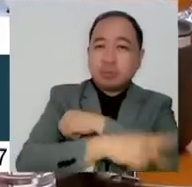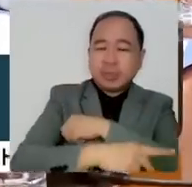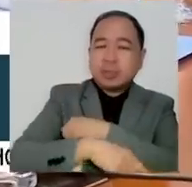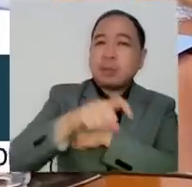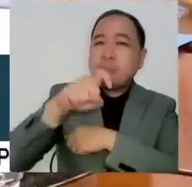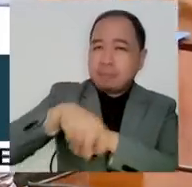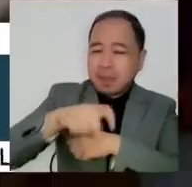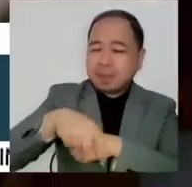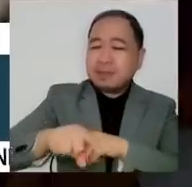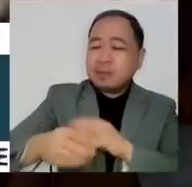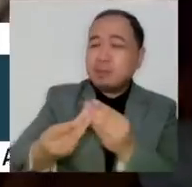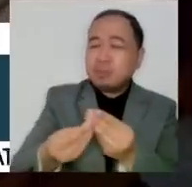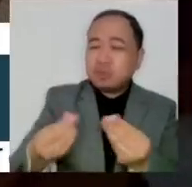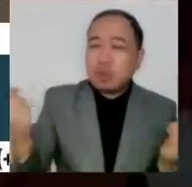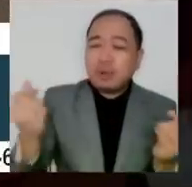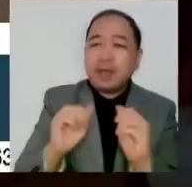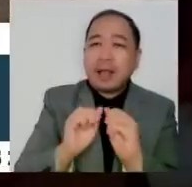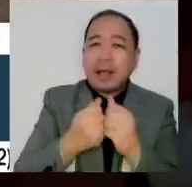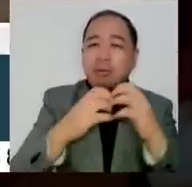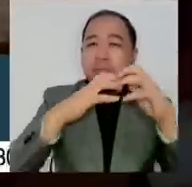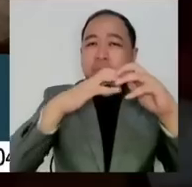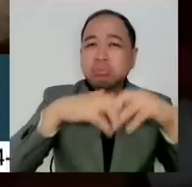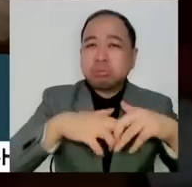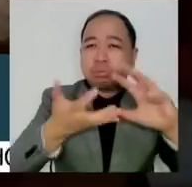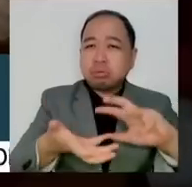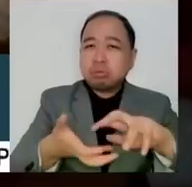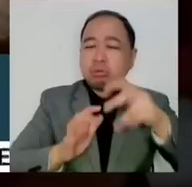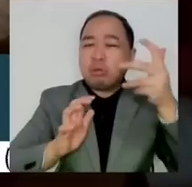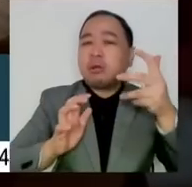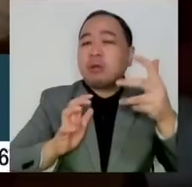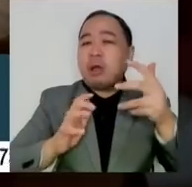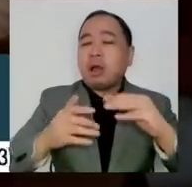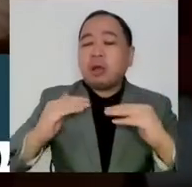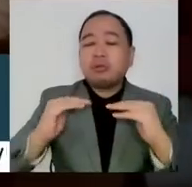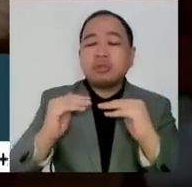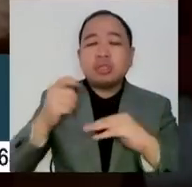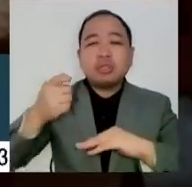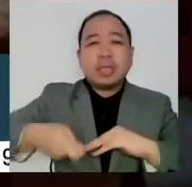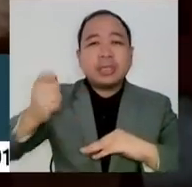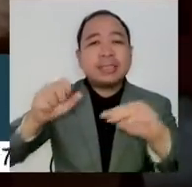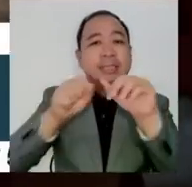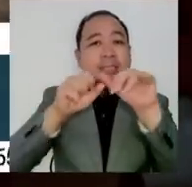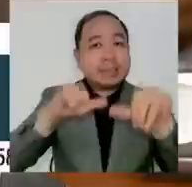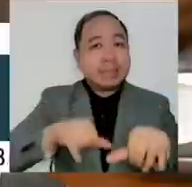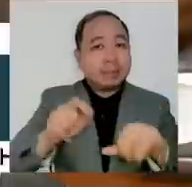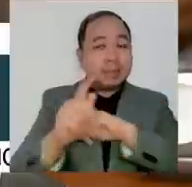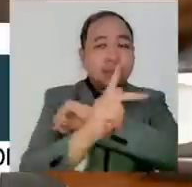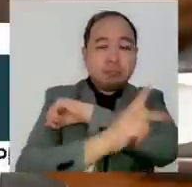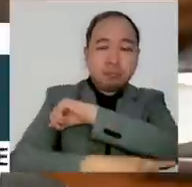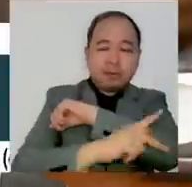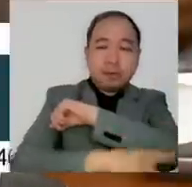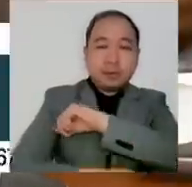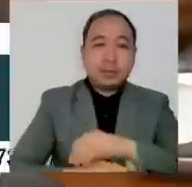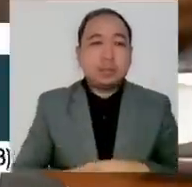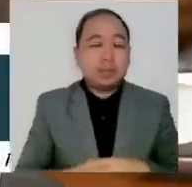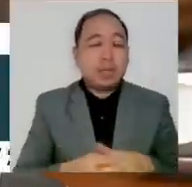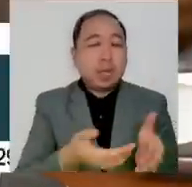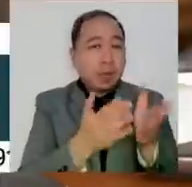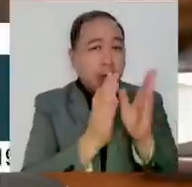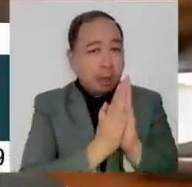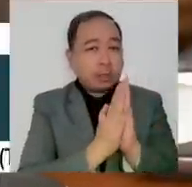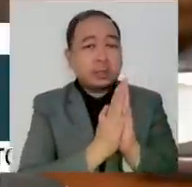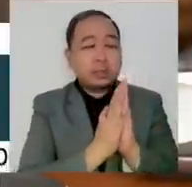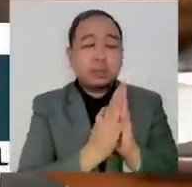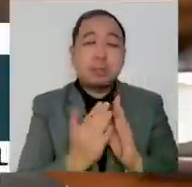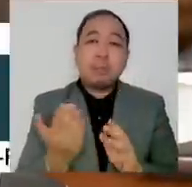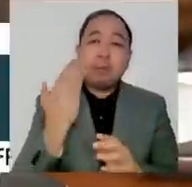criminal justice system po in our province. Nananawagan po ako kung Governor, former